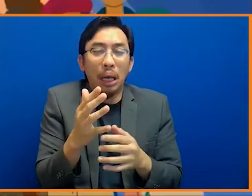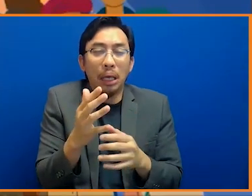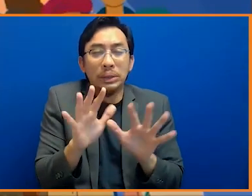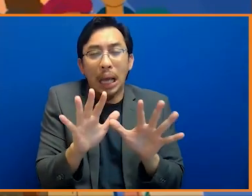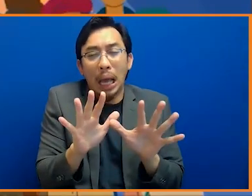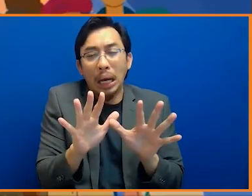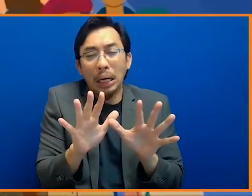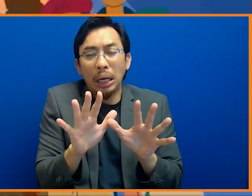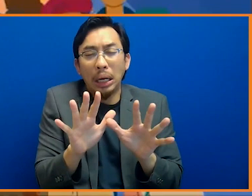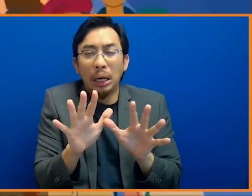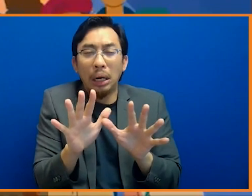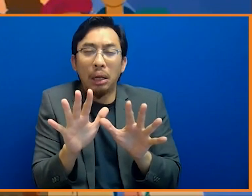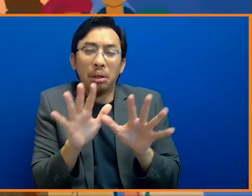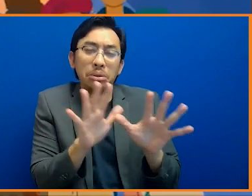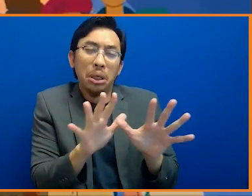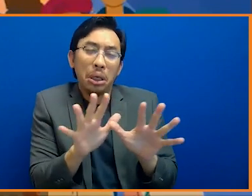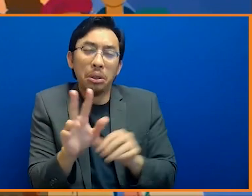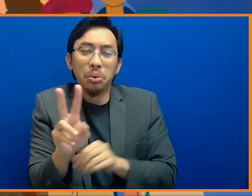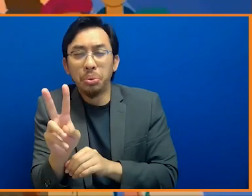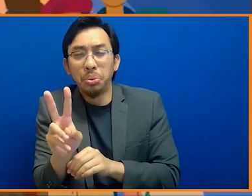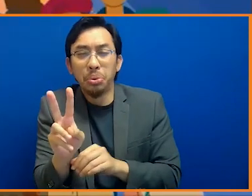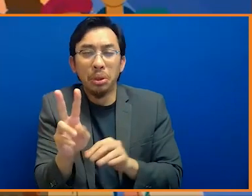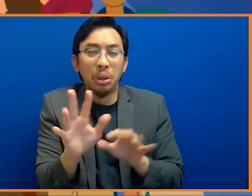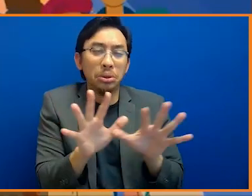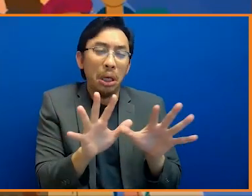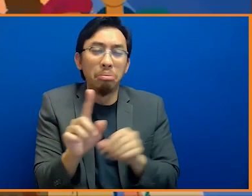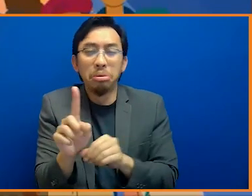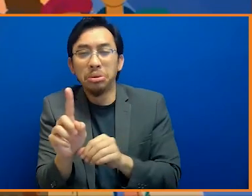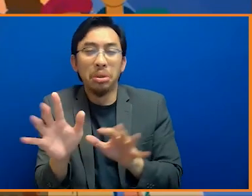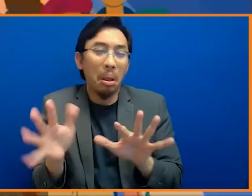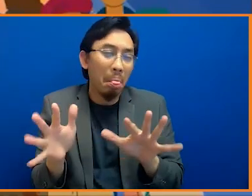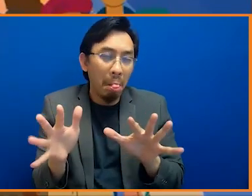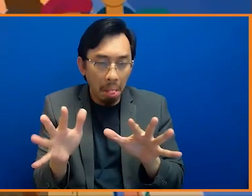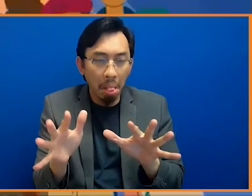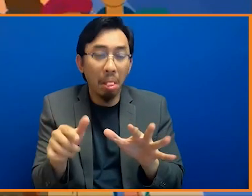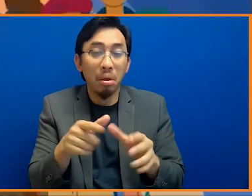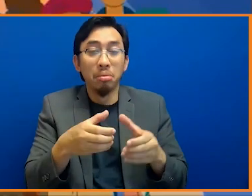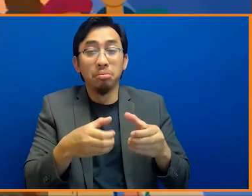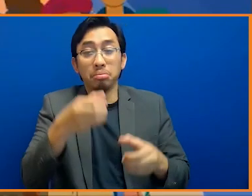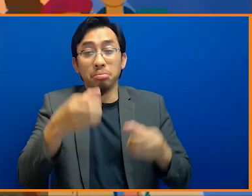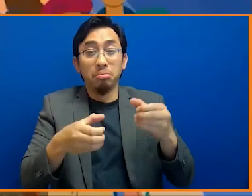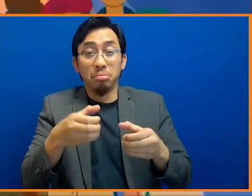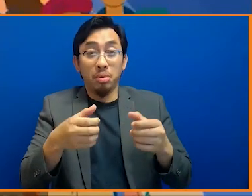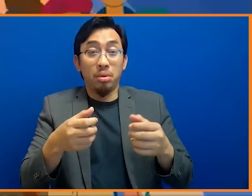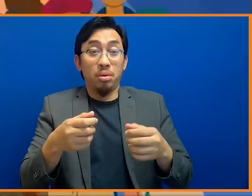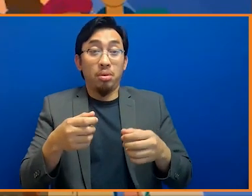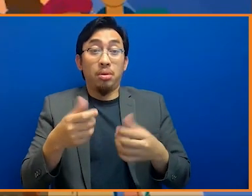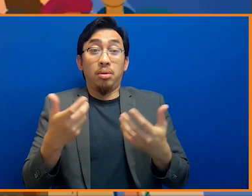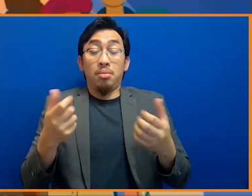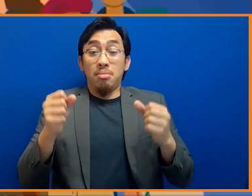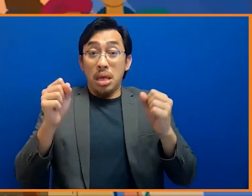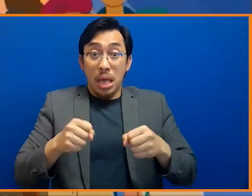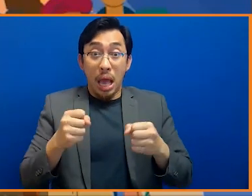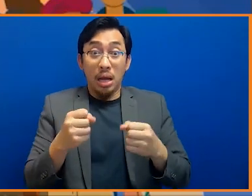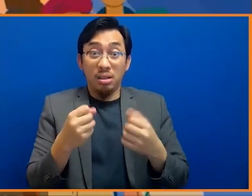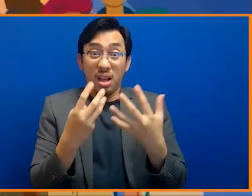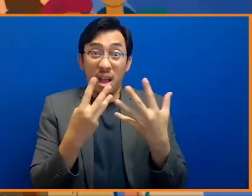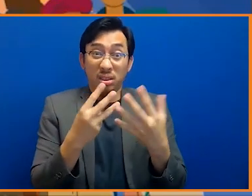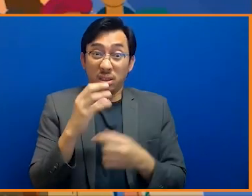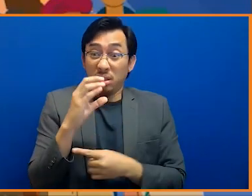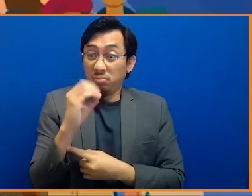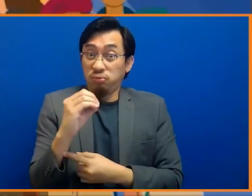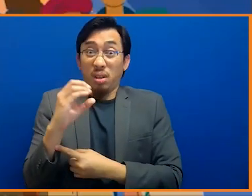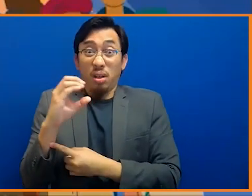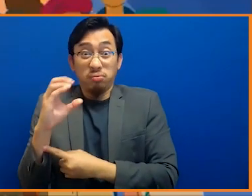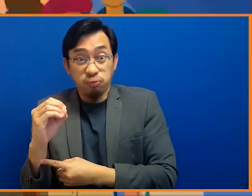people. But on the other hand, actually, in one time, that building should accommodate at least 800